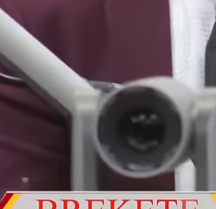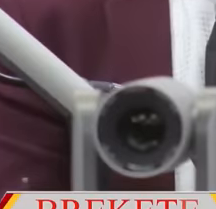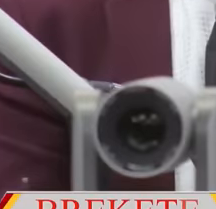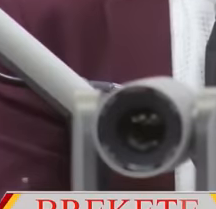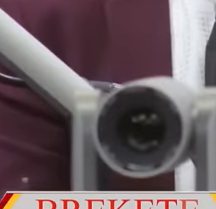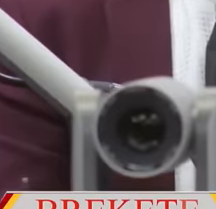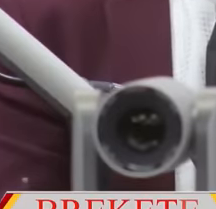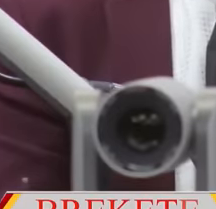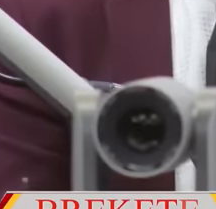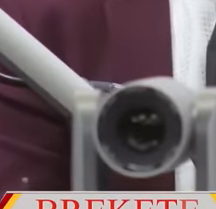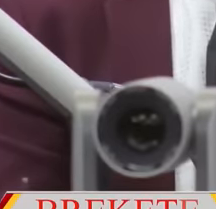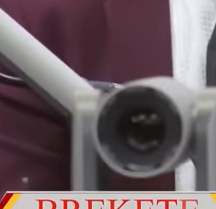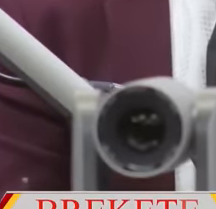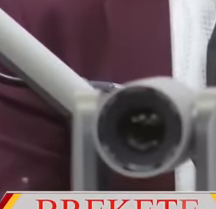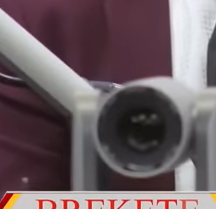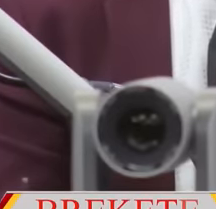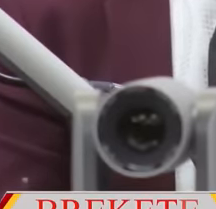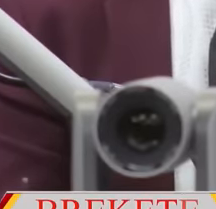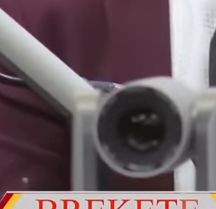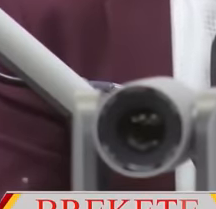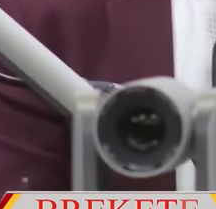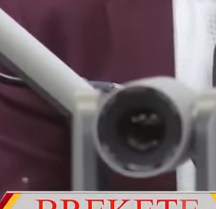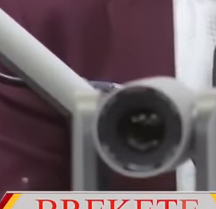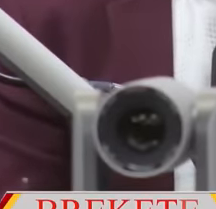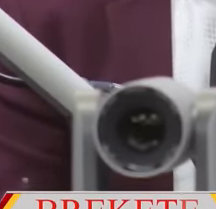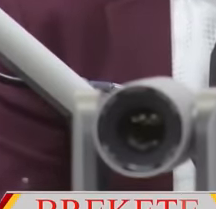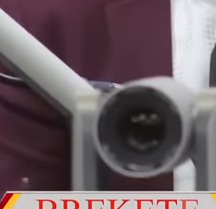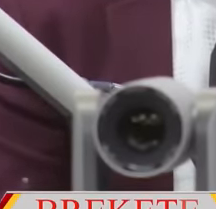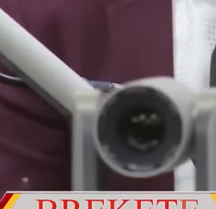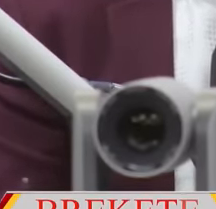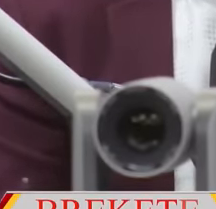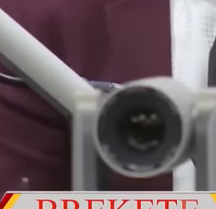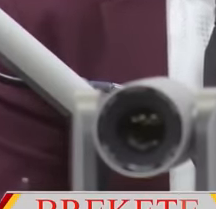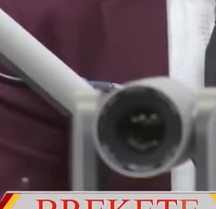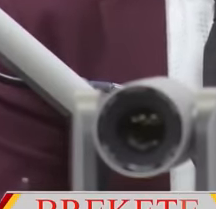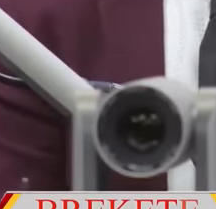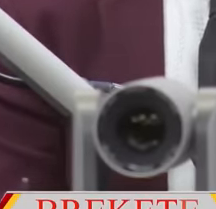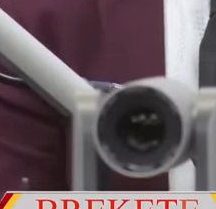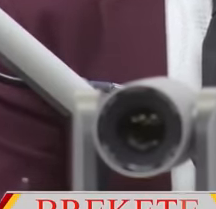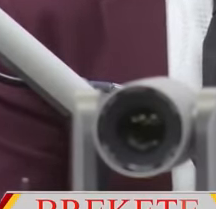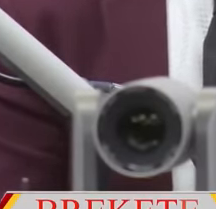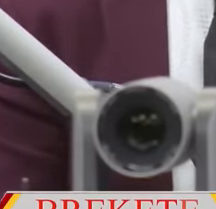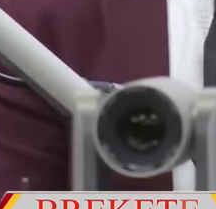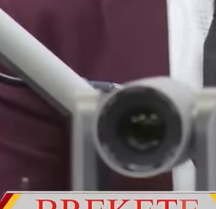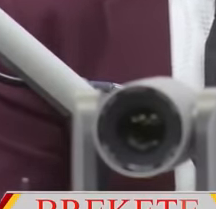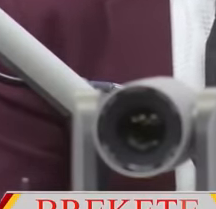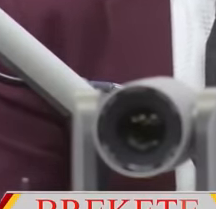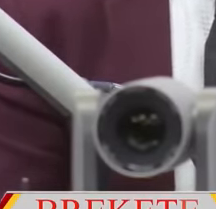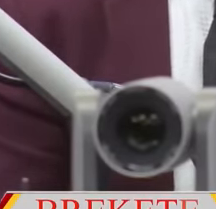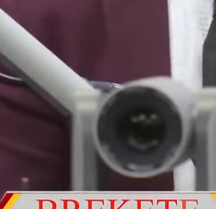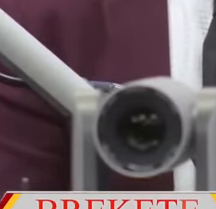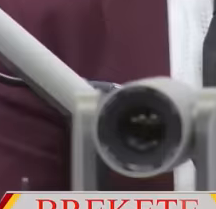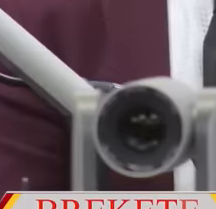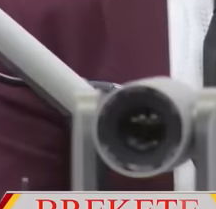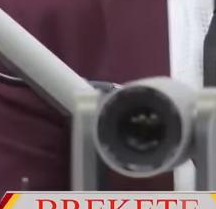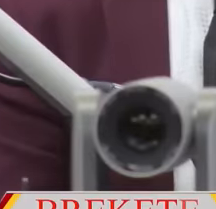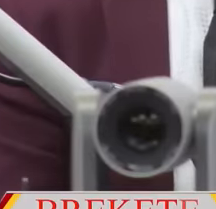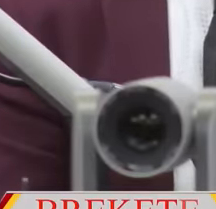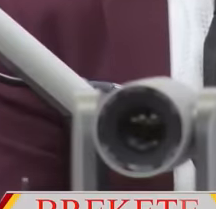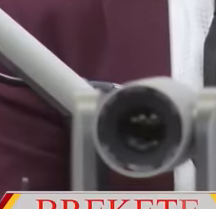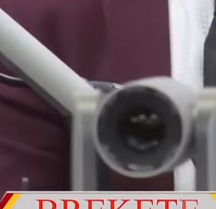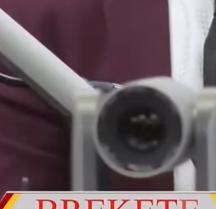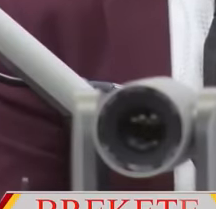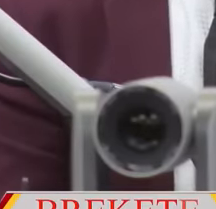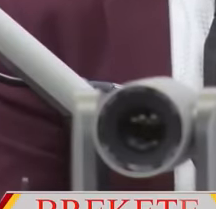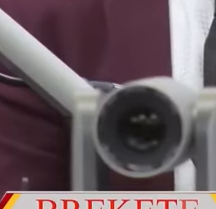relate with him again he no understand him he no trust him like say you know they show him everything when they do again then he come verse they ask her say to because